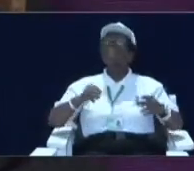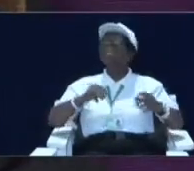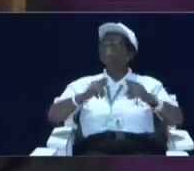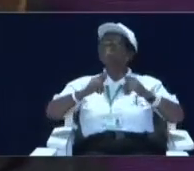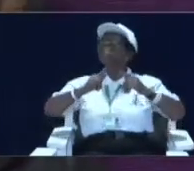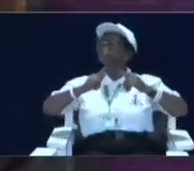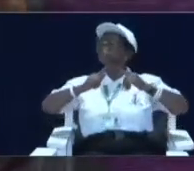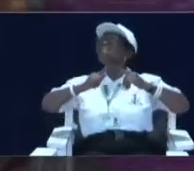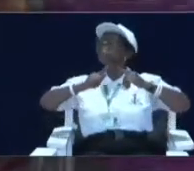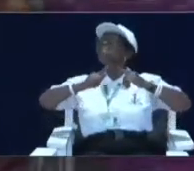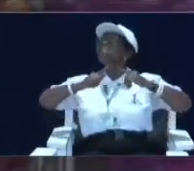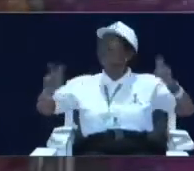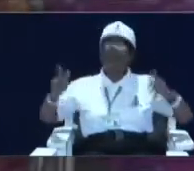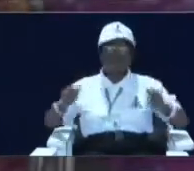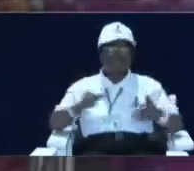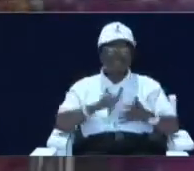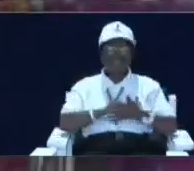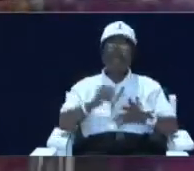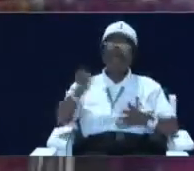It was like